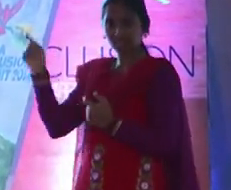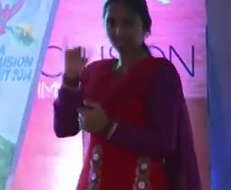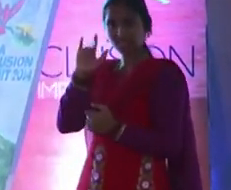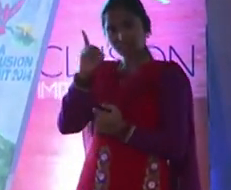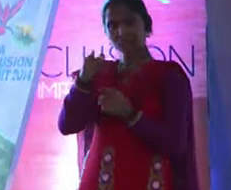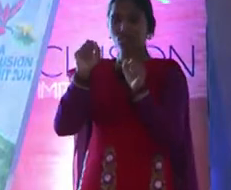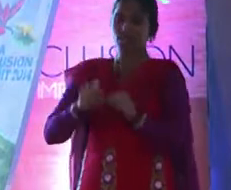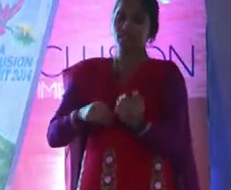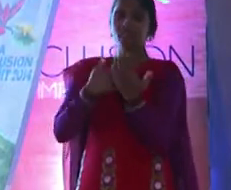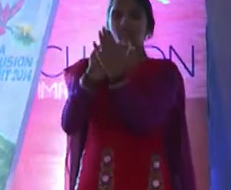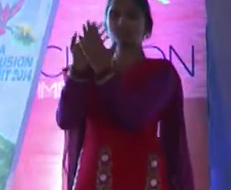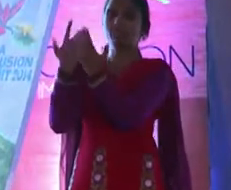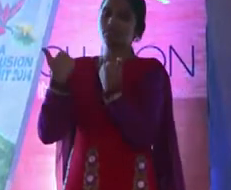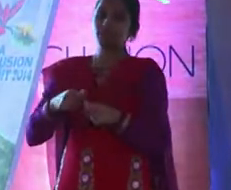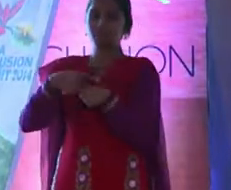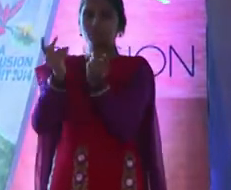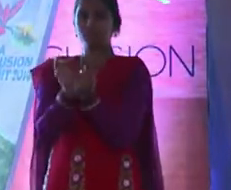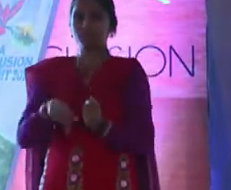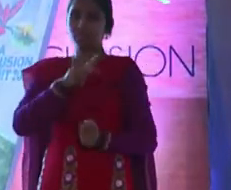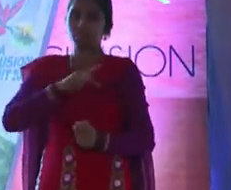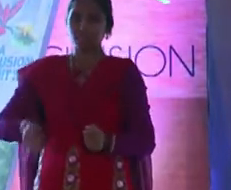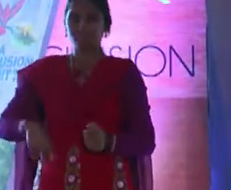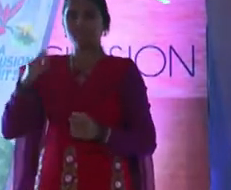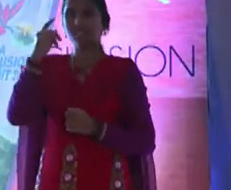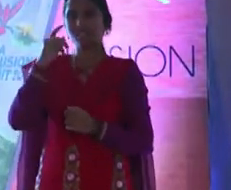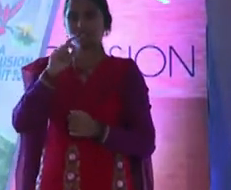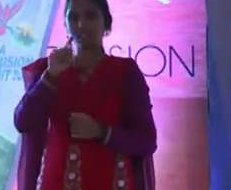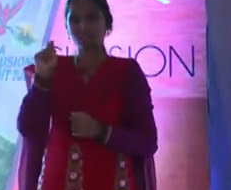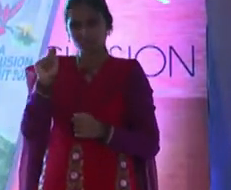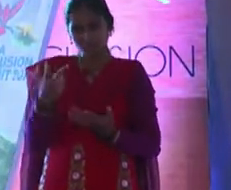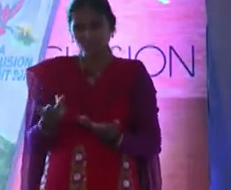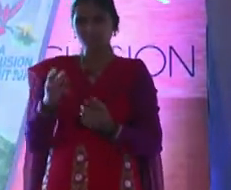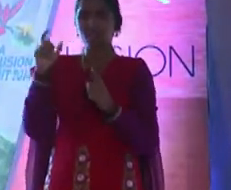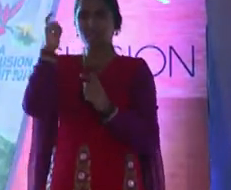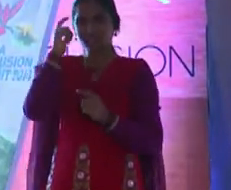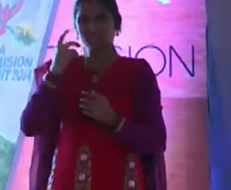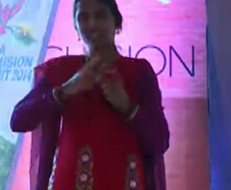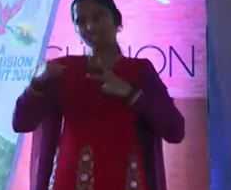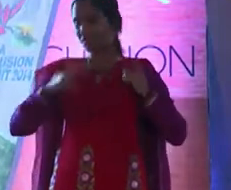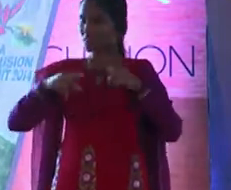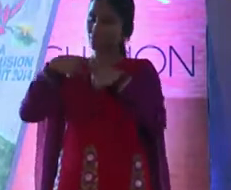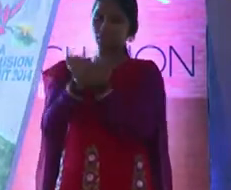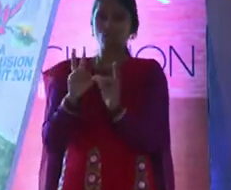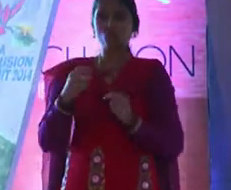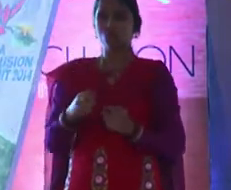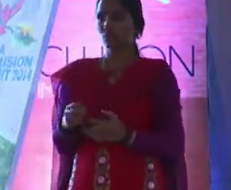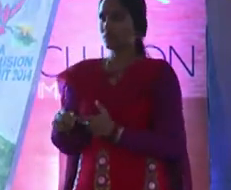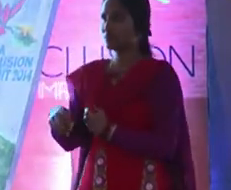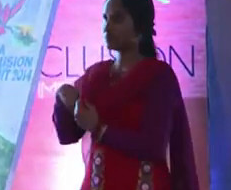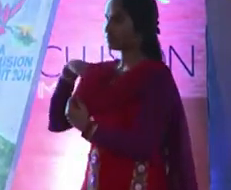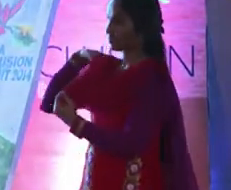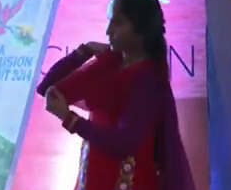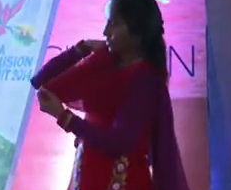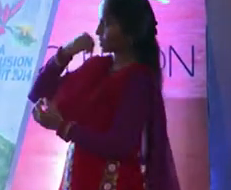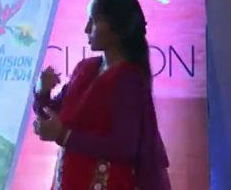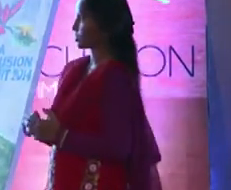a disability card is issued by the government of Tamil Nadu and the person goes to the railways for getting the benefit,